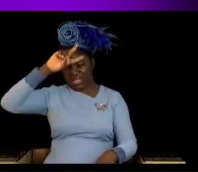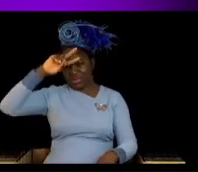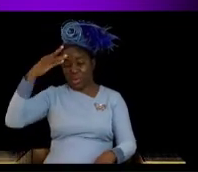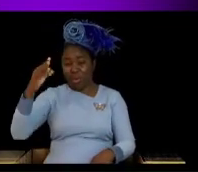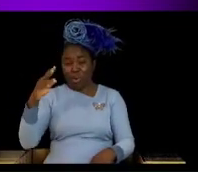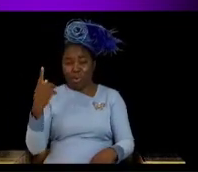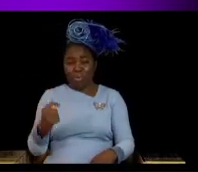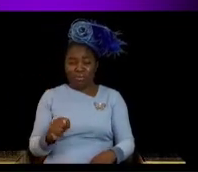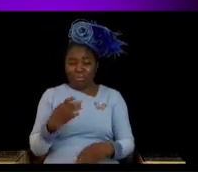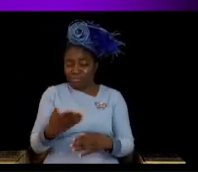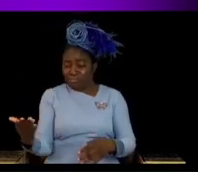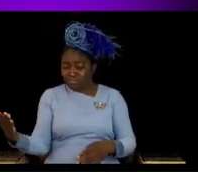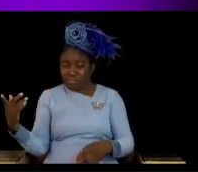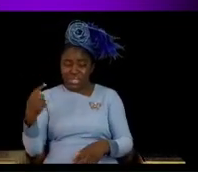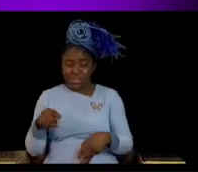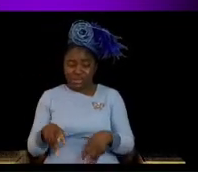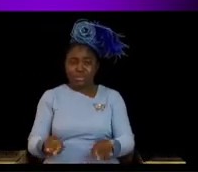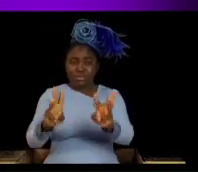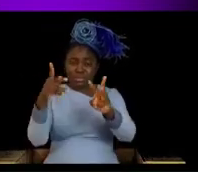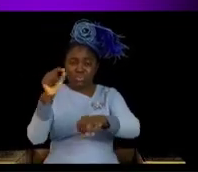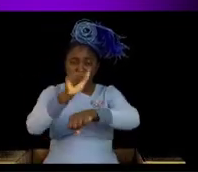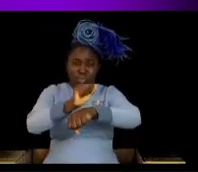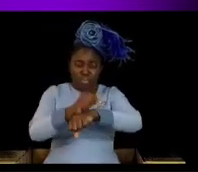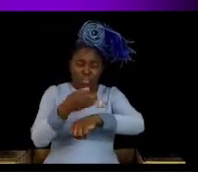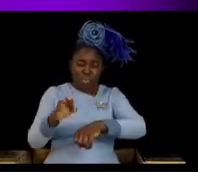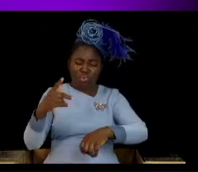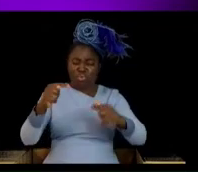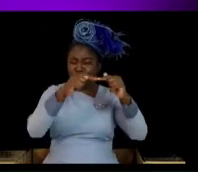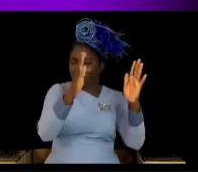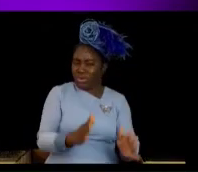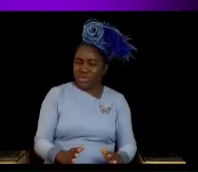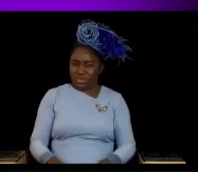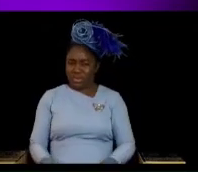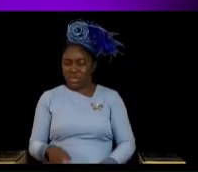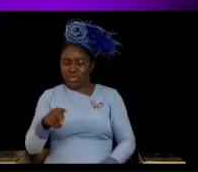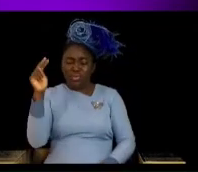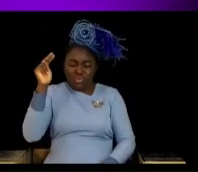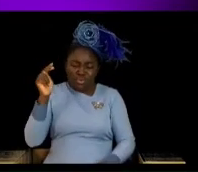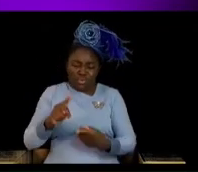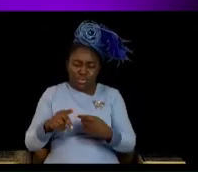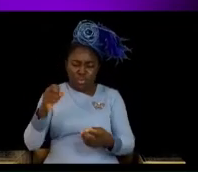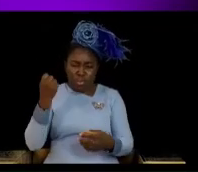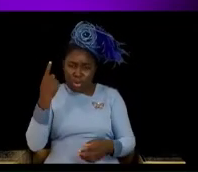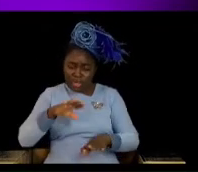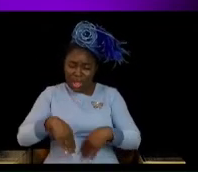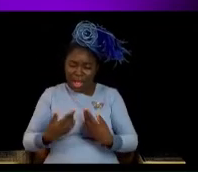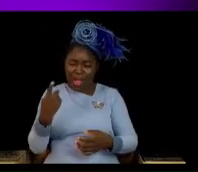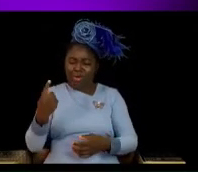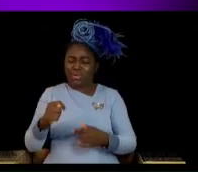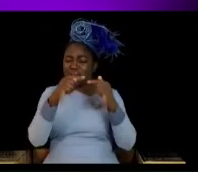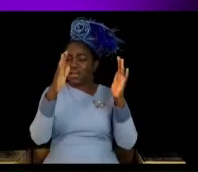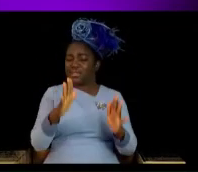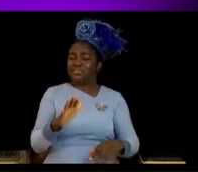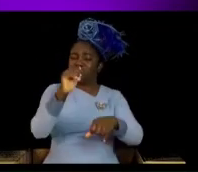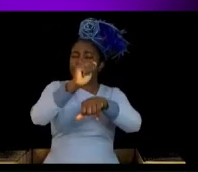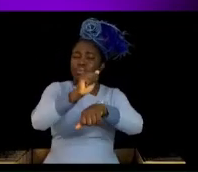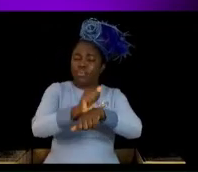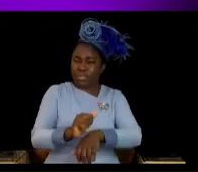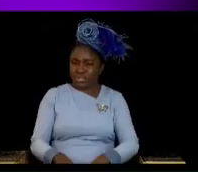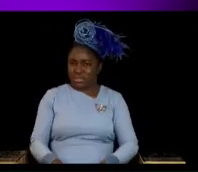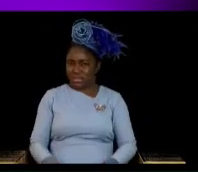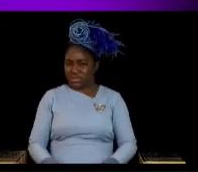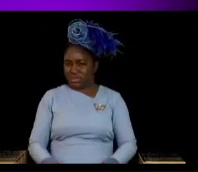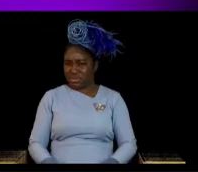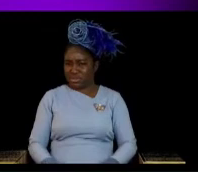Understand how they operate. If you don't know how they operate, you may be praising God for what they have